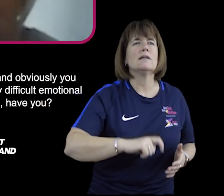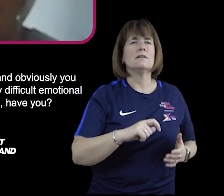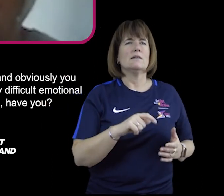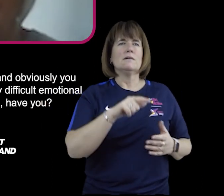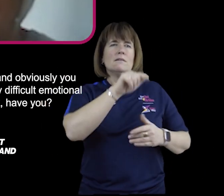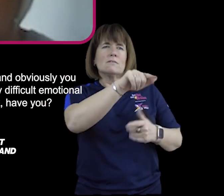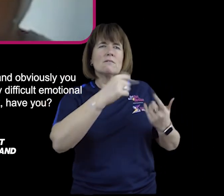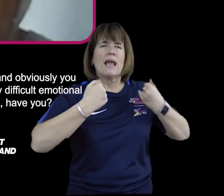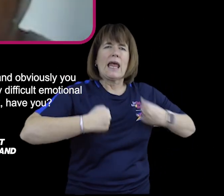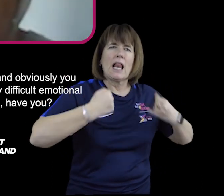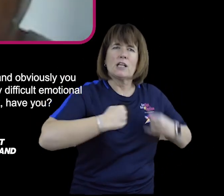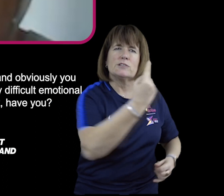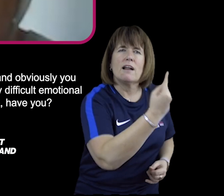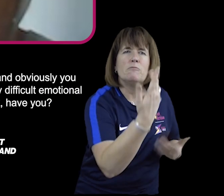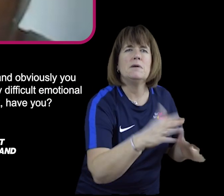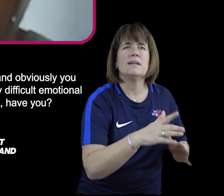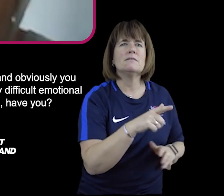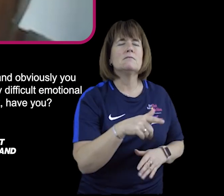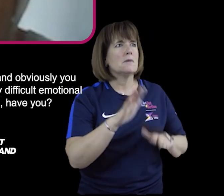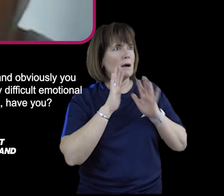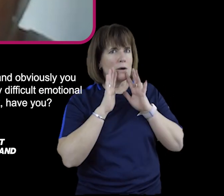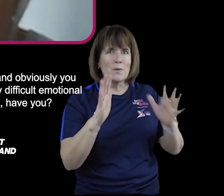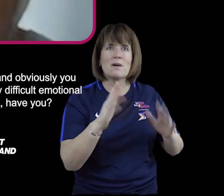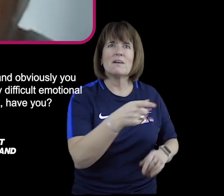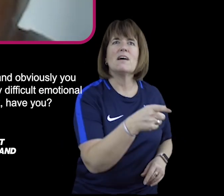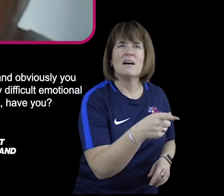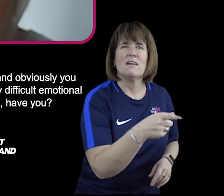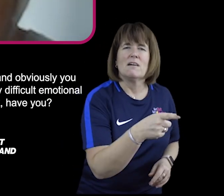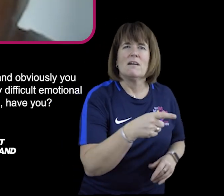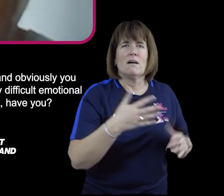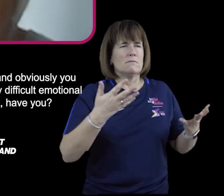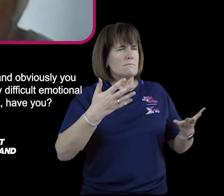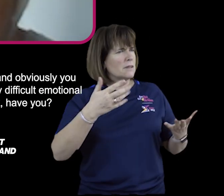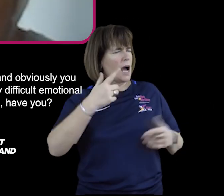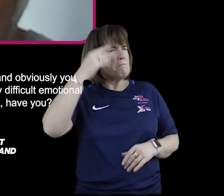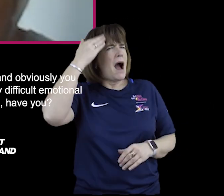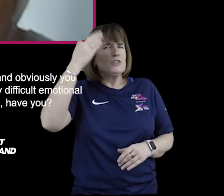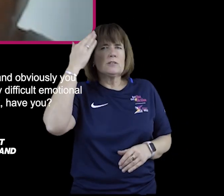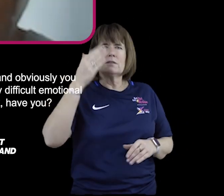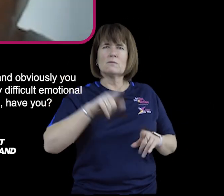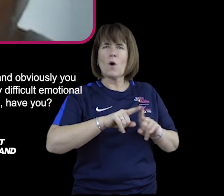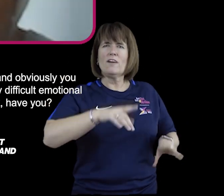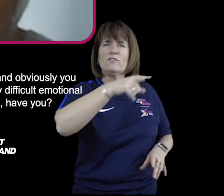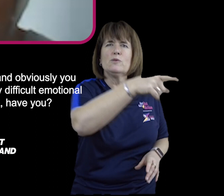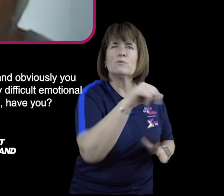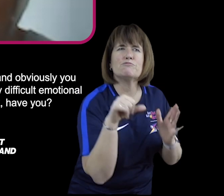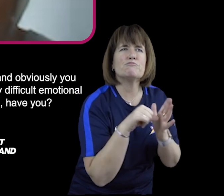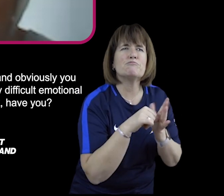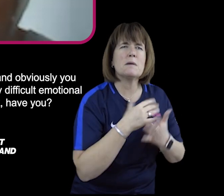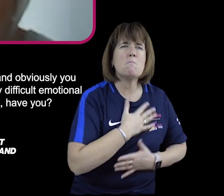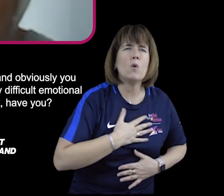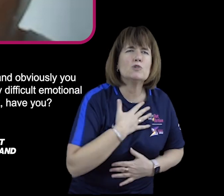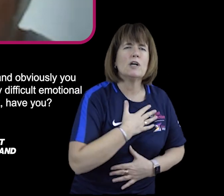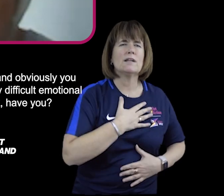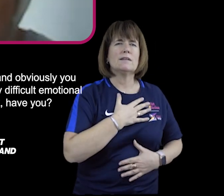story. And obviously you had an illness, and it must have been incredibly, I can't even begin to imagine,